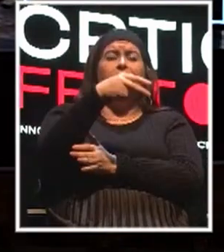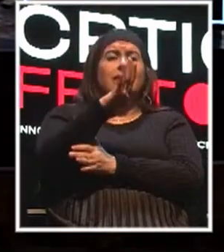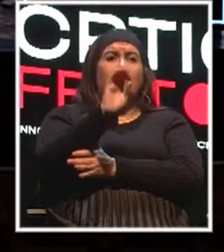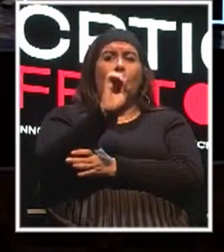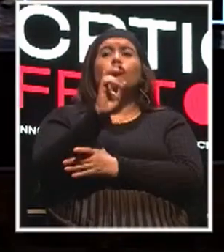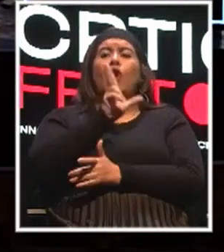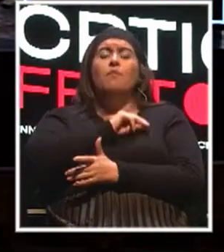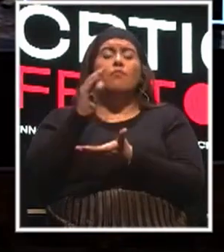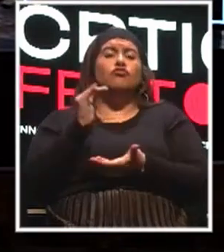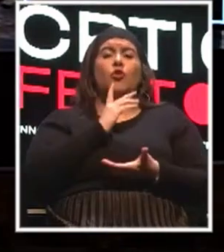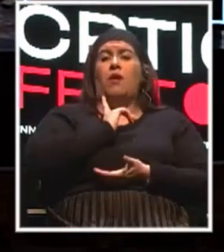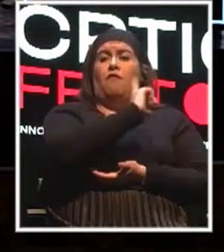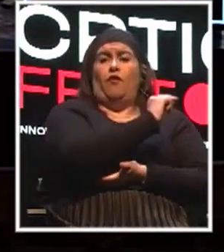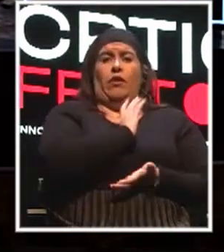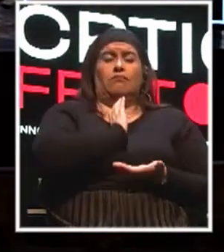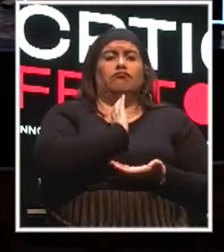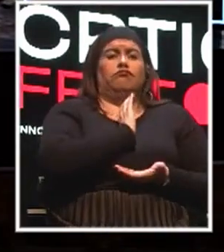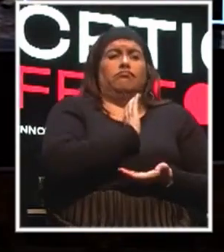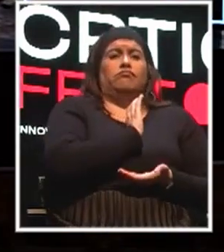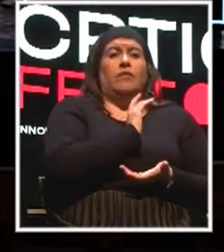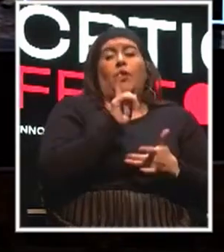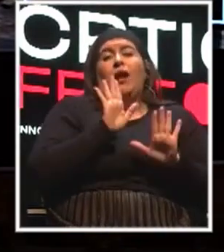That's the business,